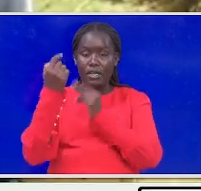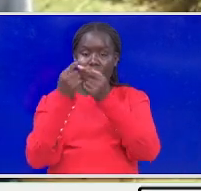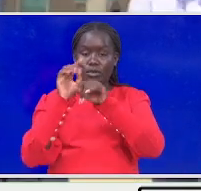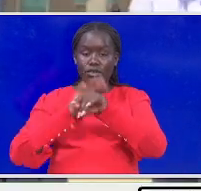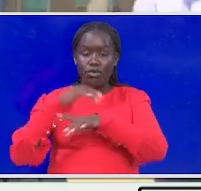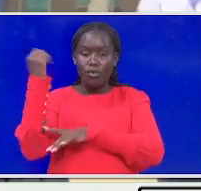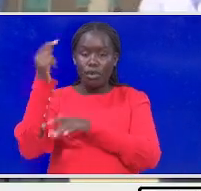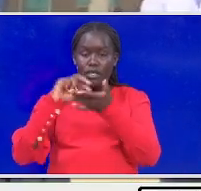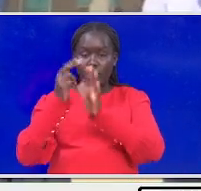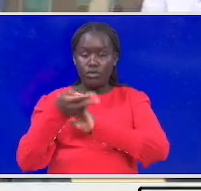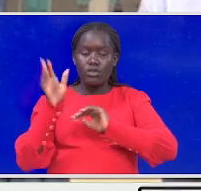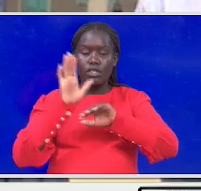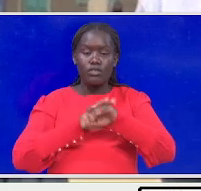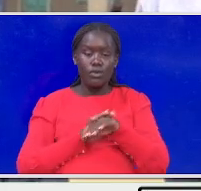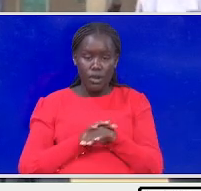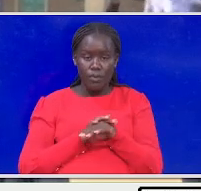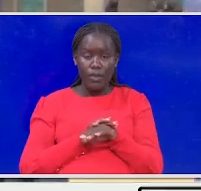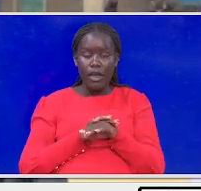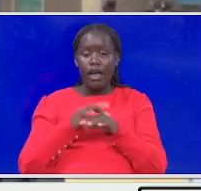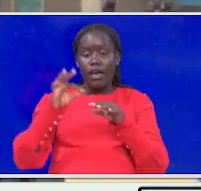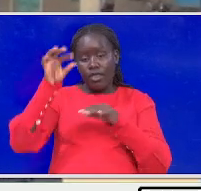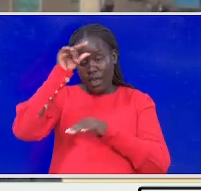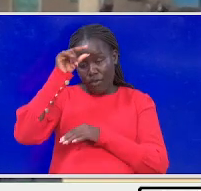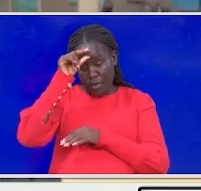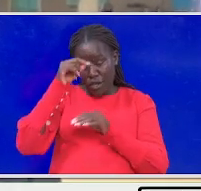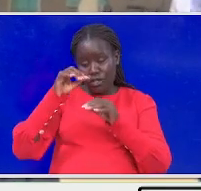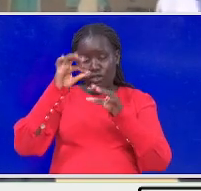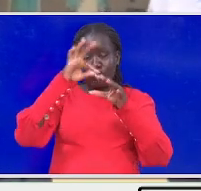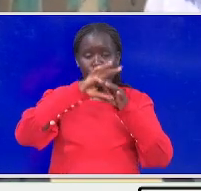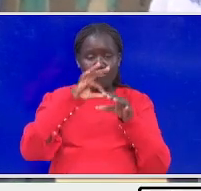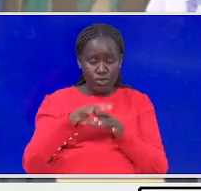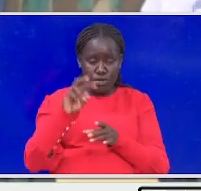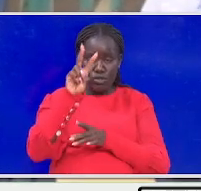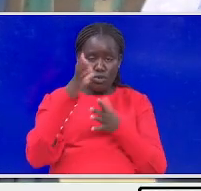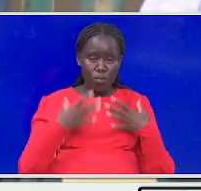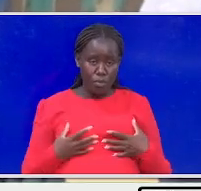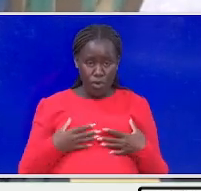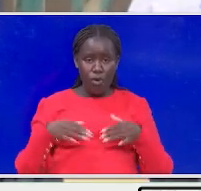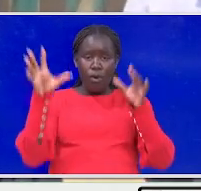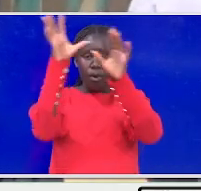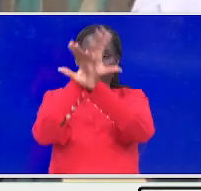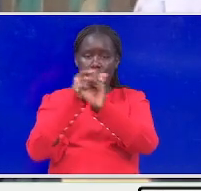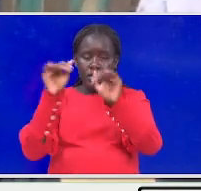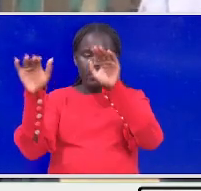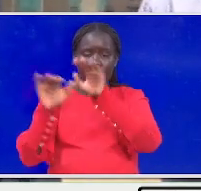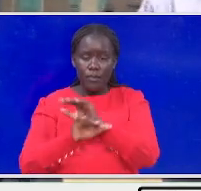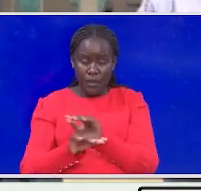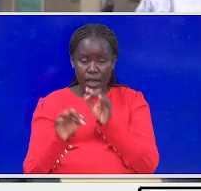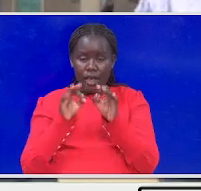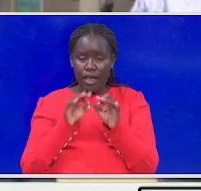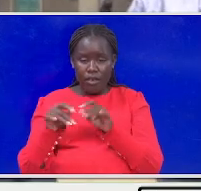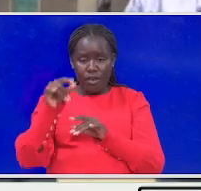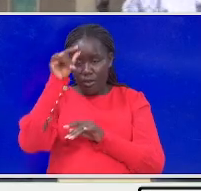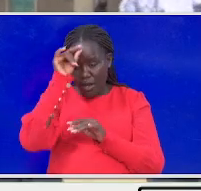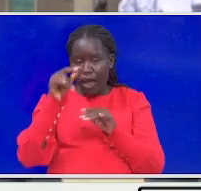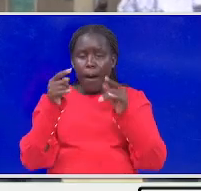ni maisha mazuri. Serikali ilichaguliwa watu wawili, rais na makamu wake. Kwa hivyo kama serikali imeshindwa na kazi, rais aende nyumbani